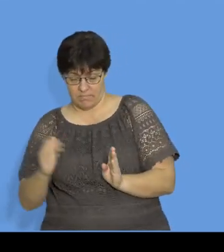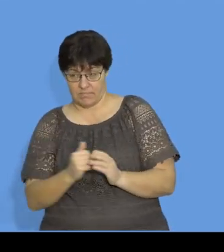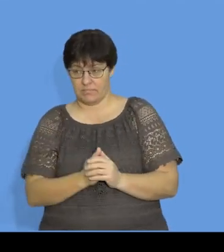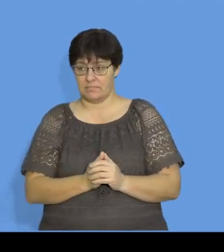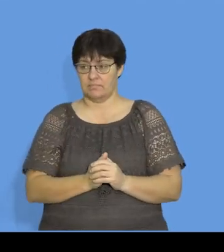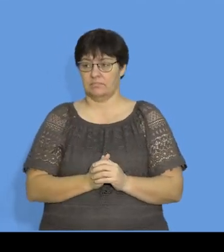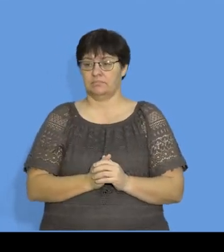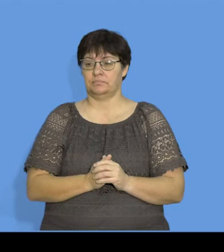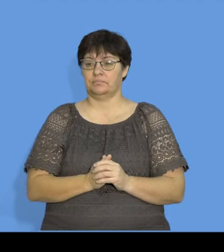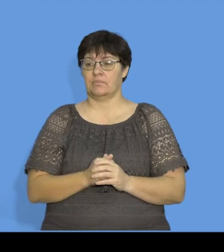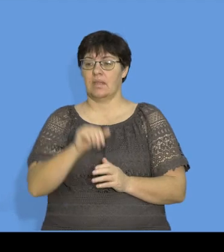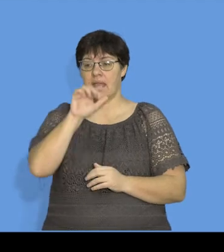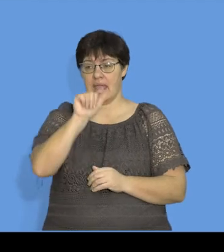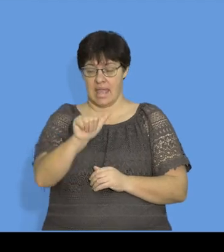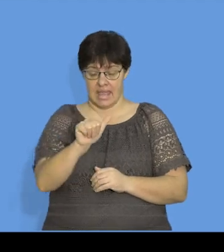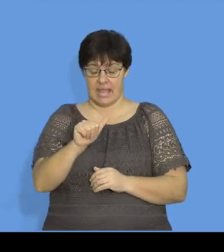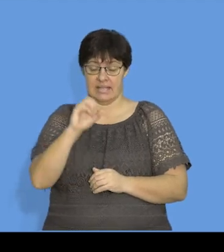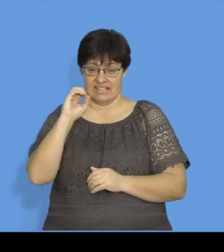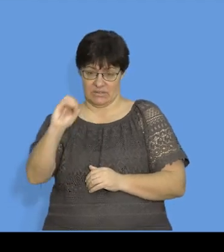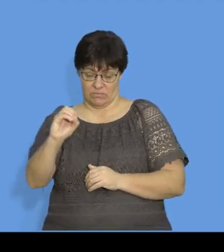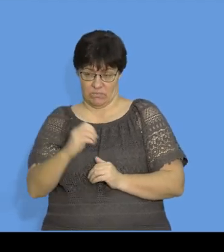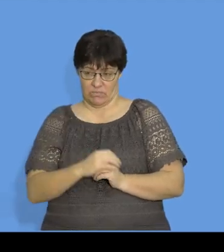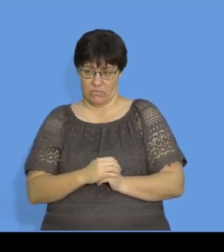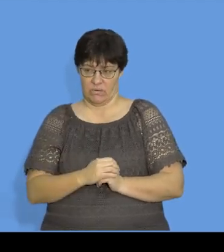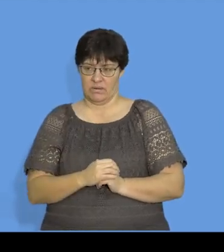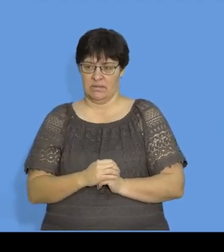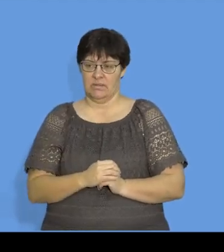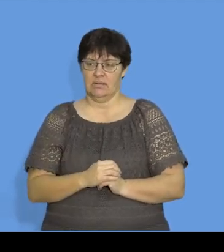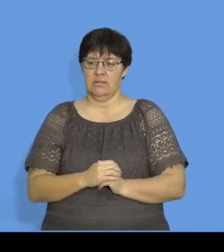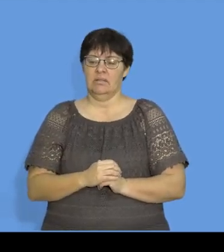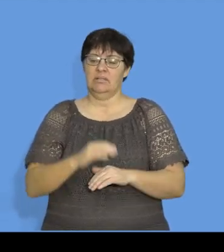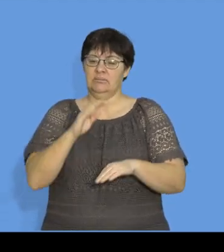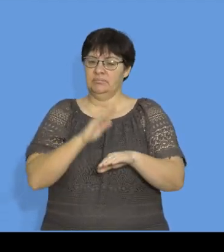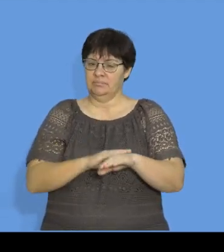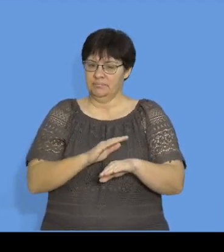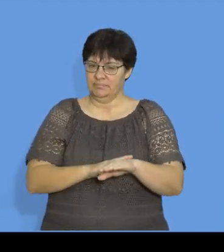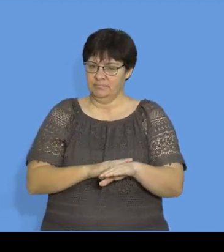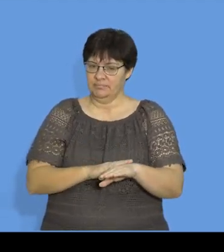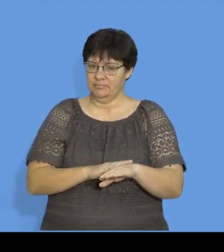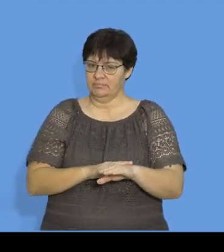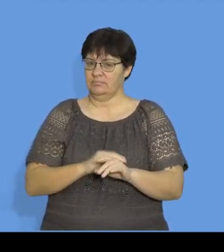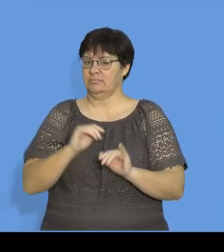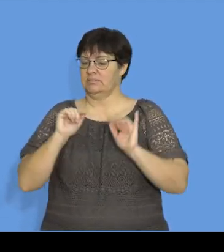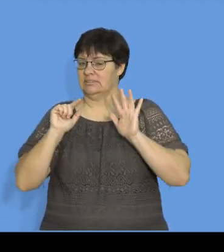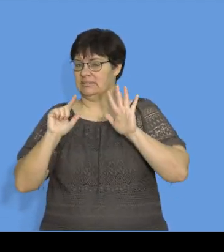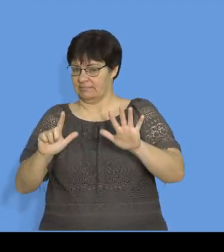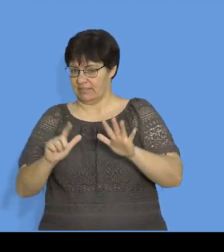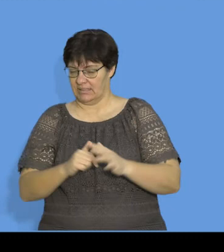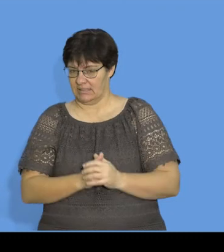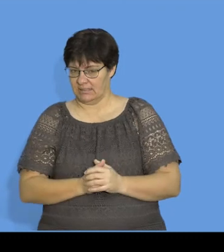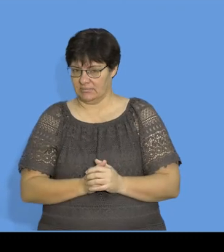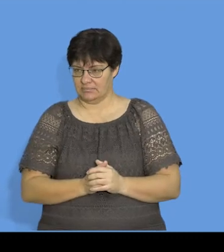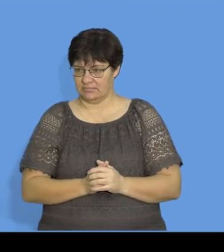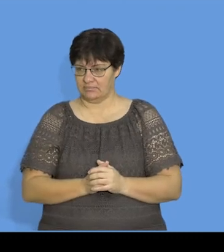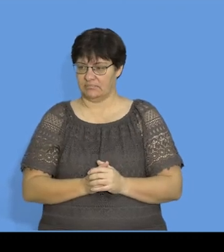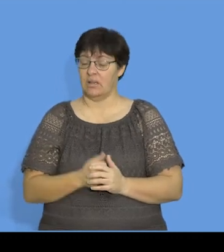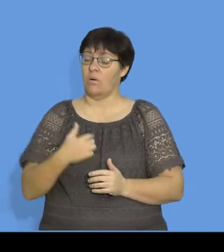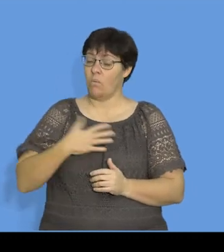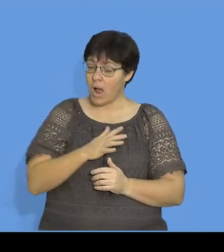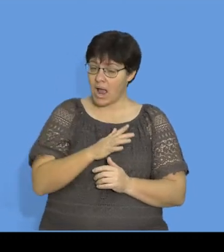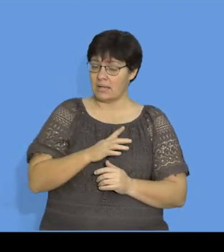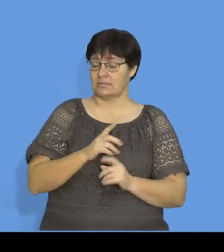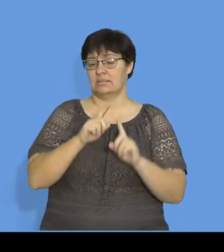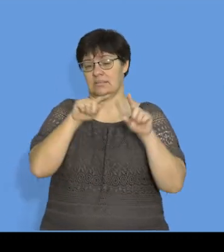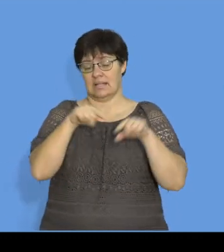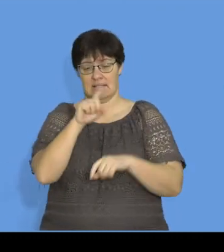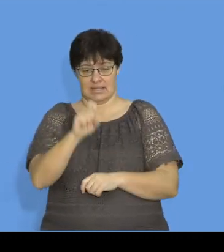calculated. A is 0. Delta t is 7 seconds this time, and I want